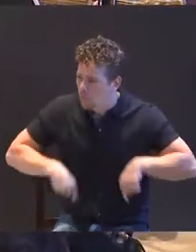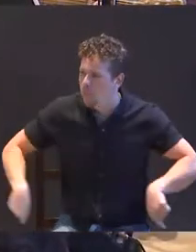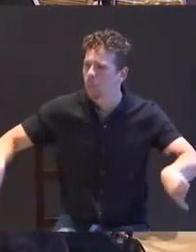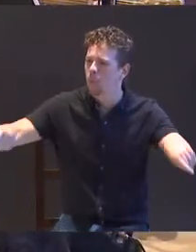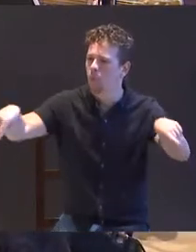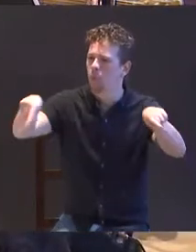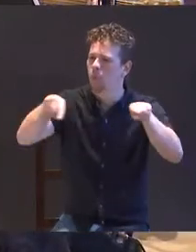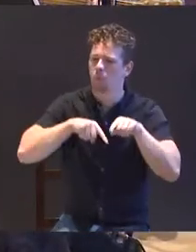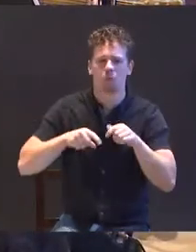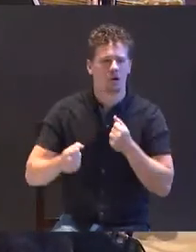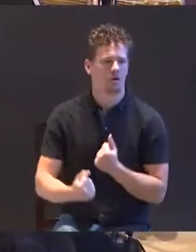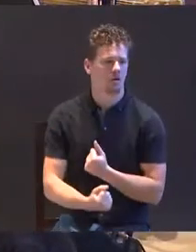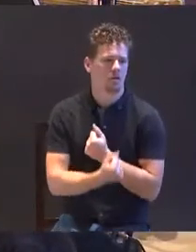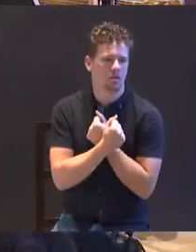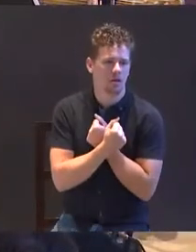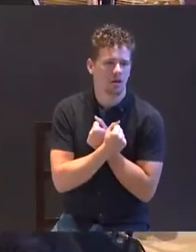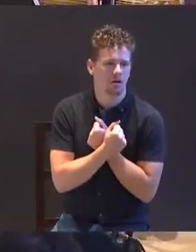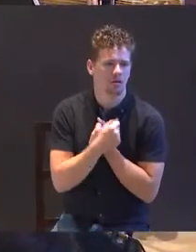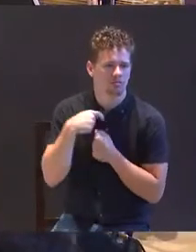are one,